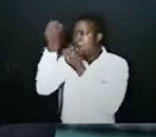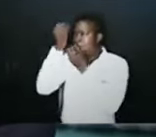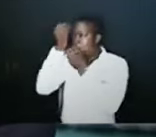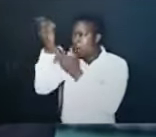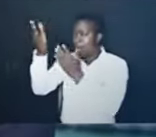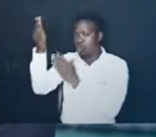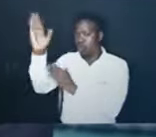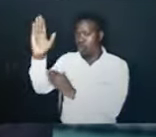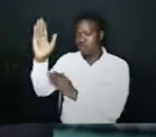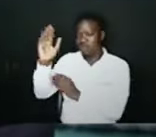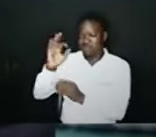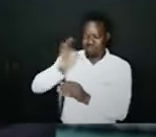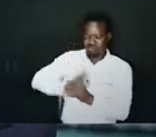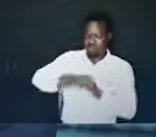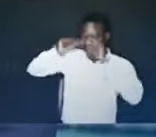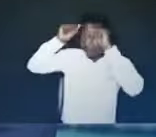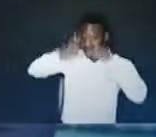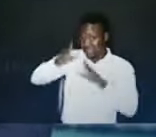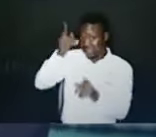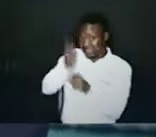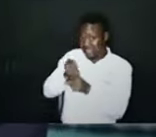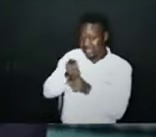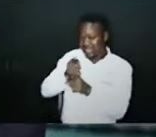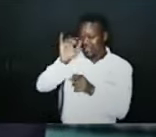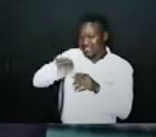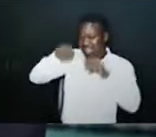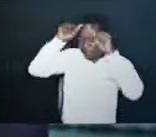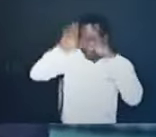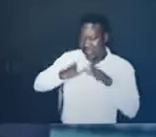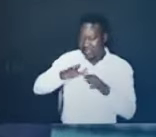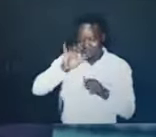to their God.